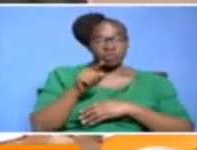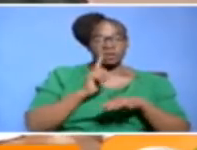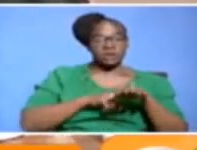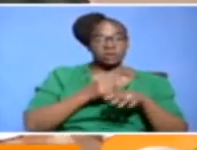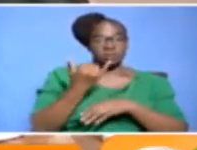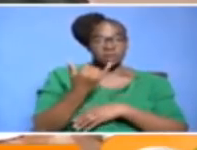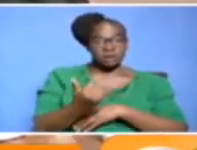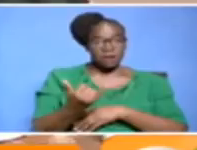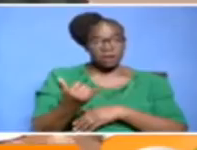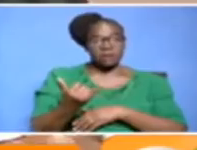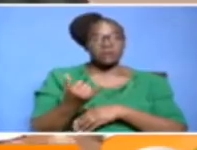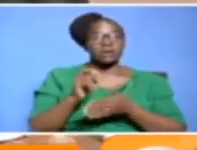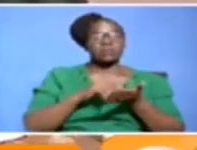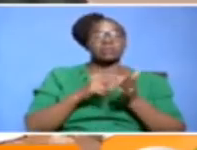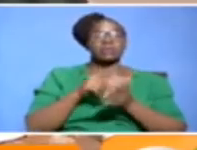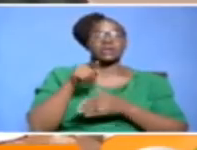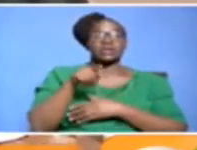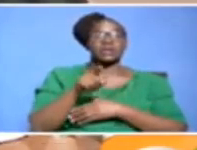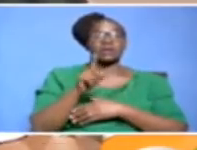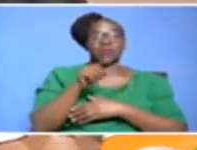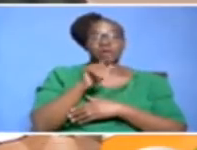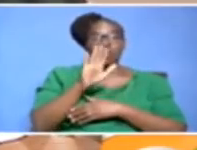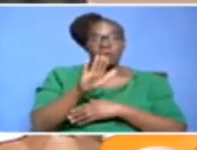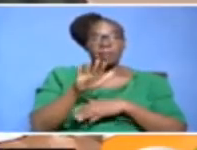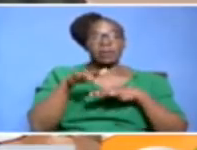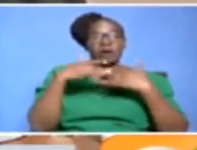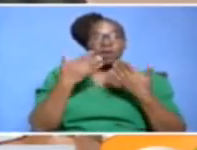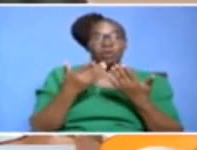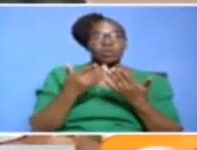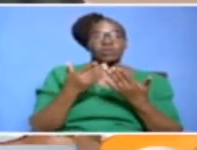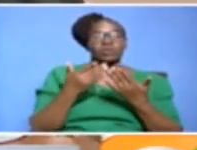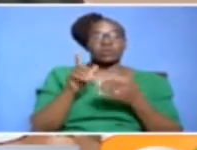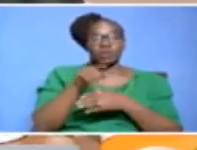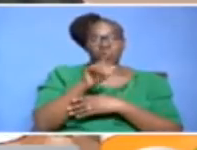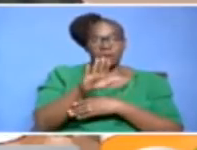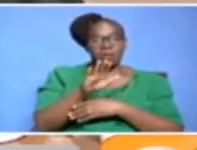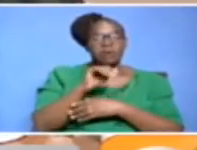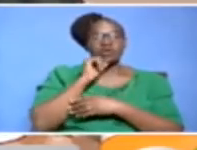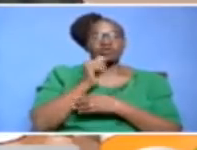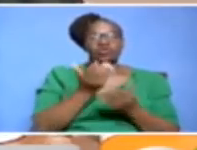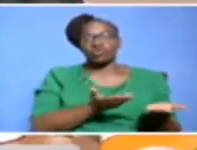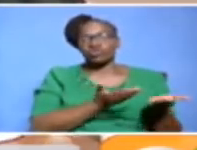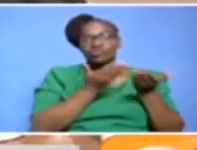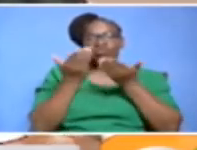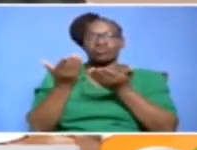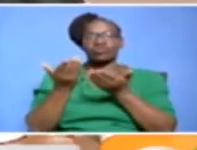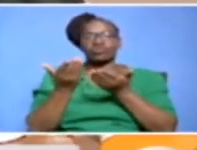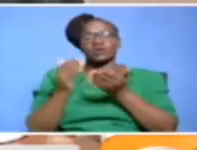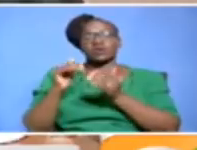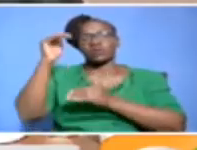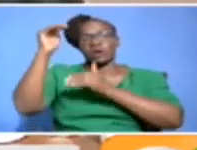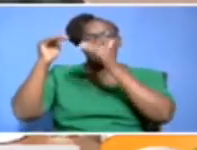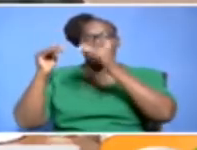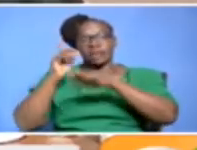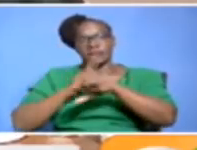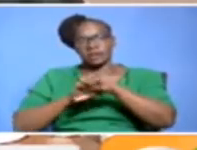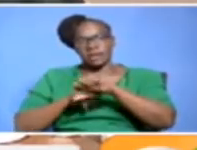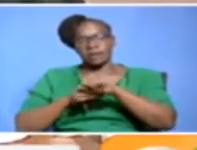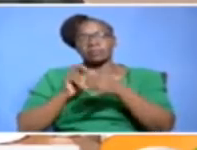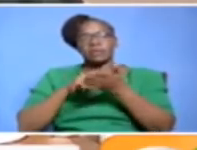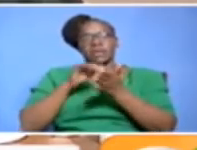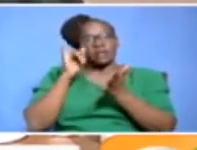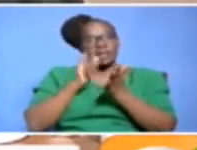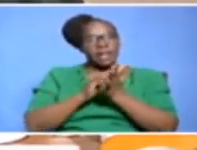child, your convictions or the offenses that you did when you're a child should not be carried into your adulthood. And that is basically the